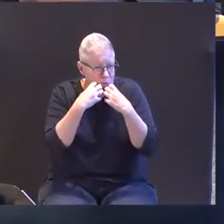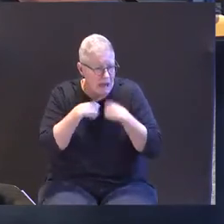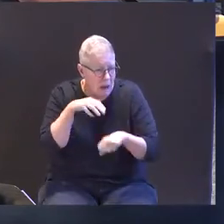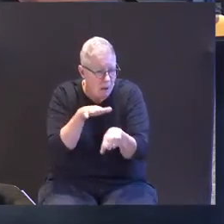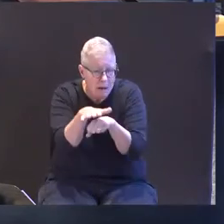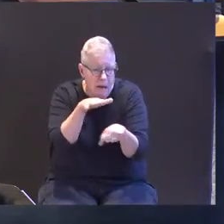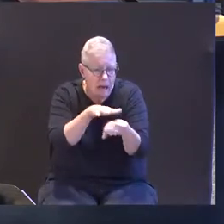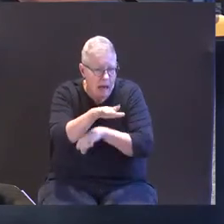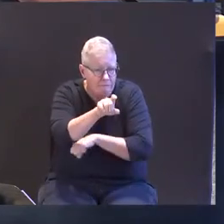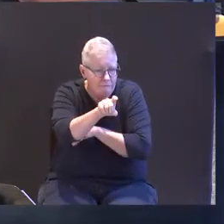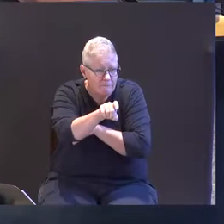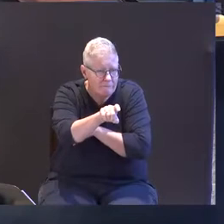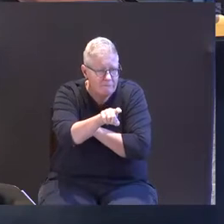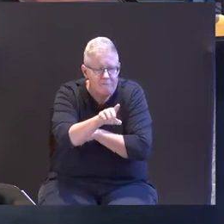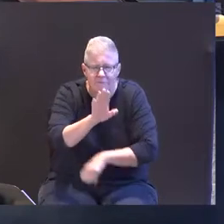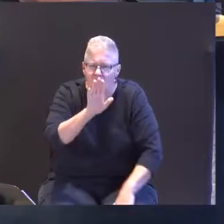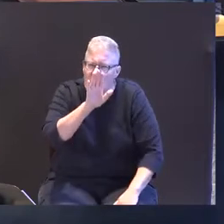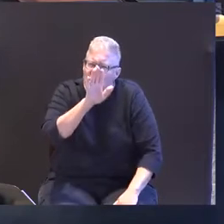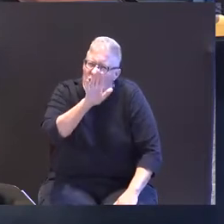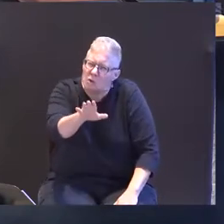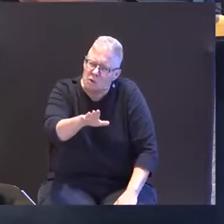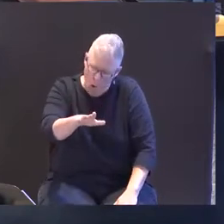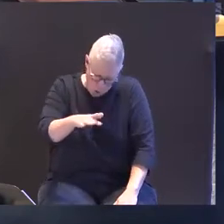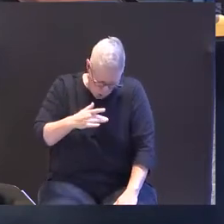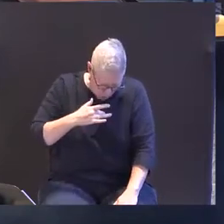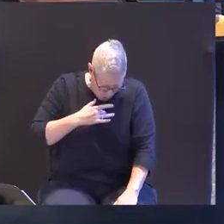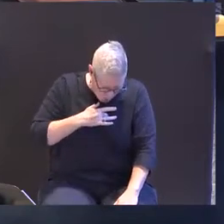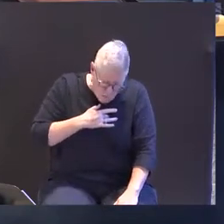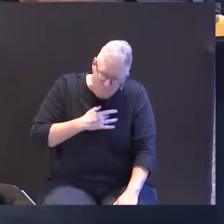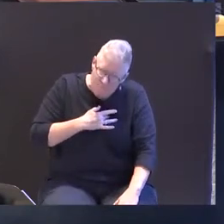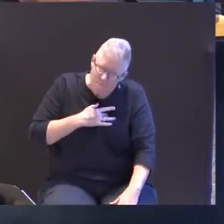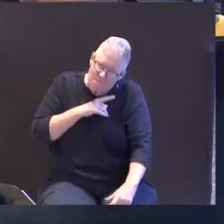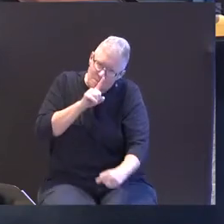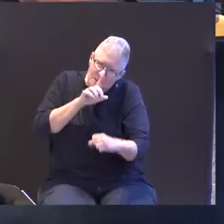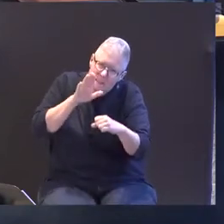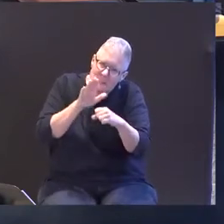Where's your conviction of the